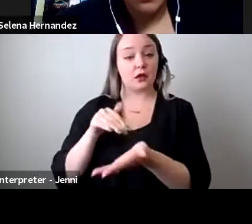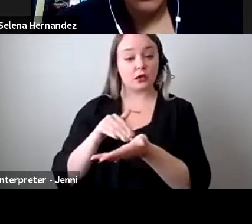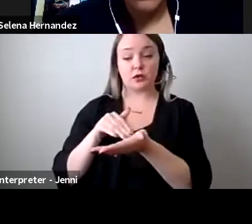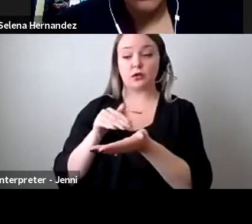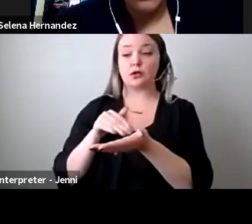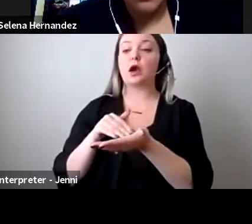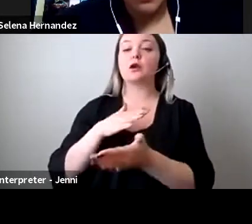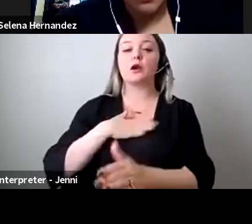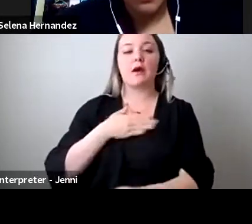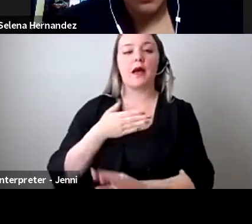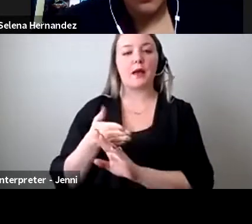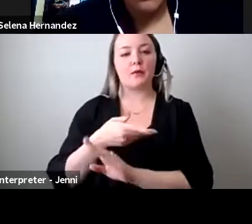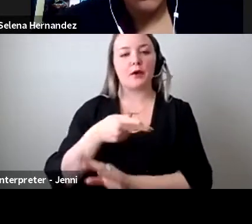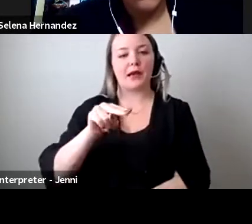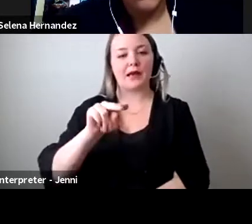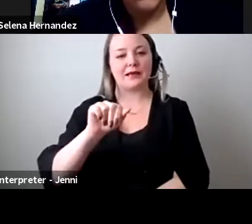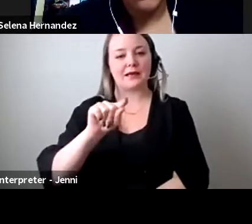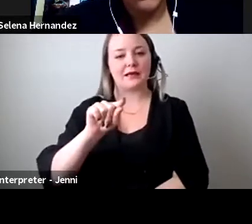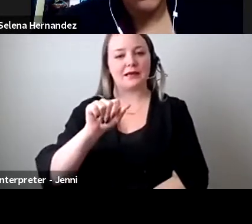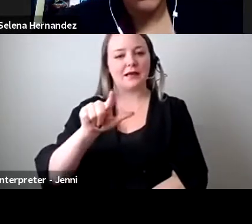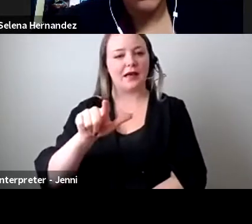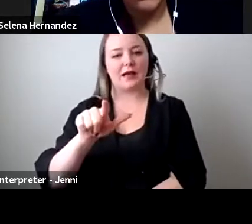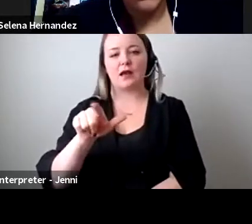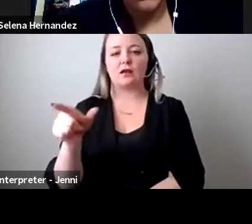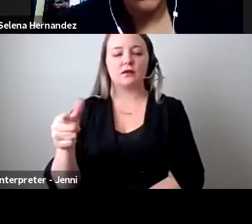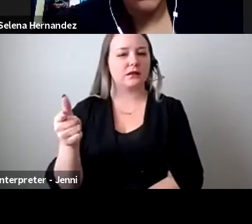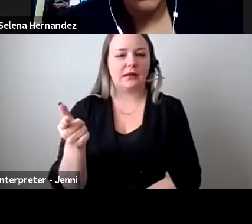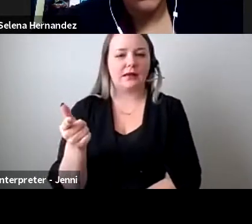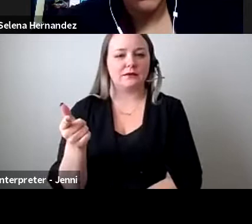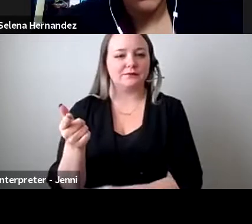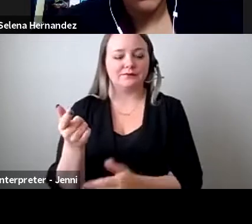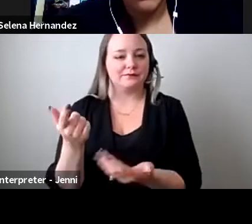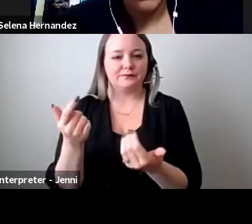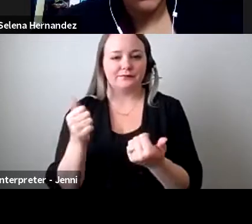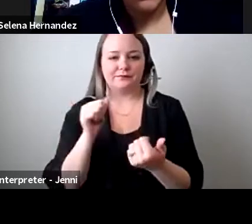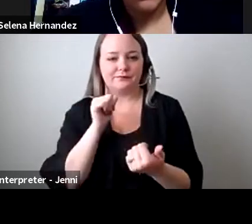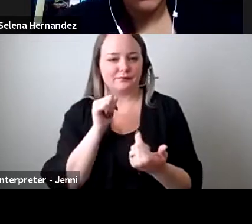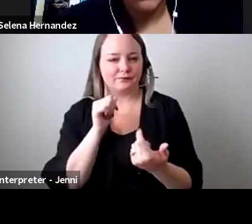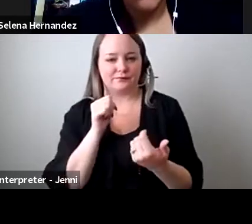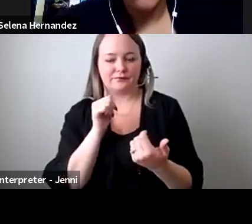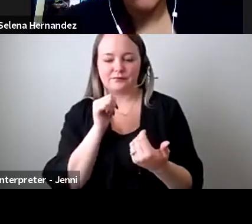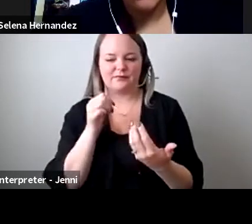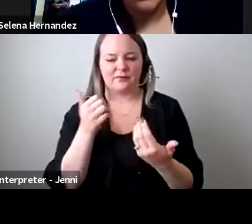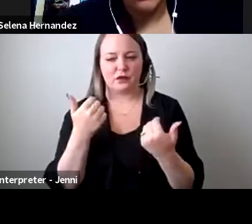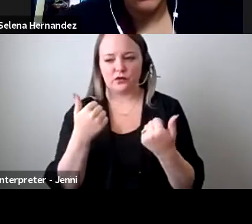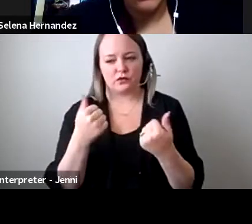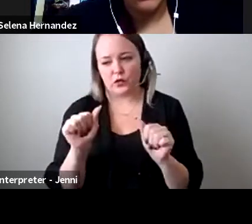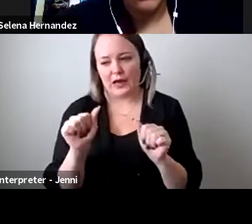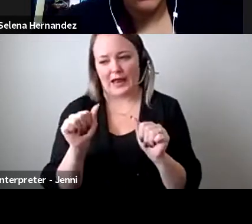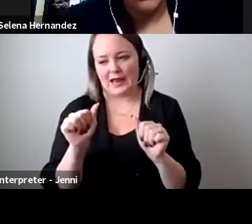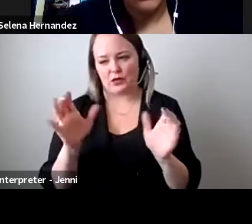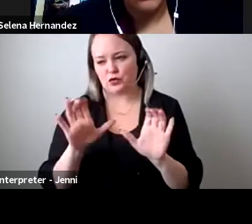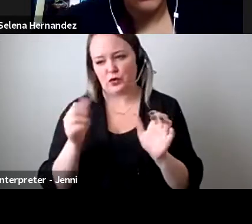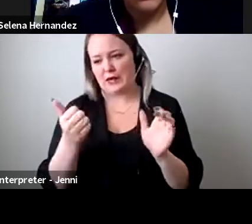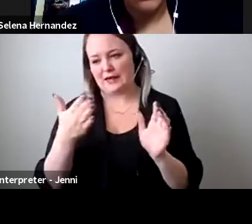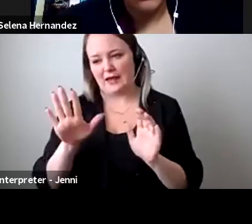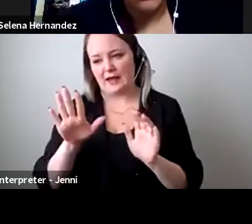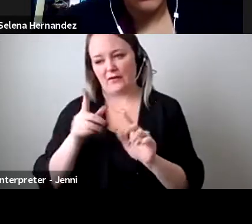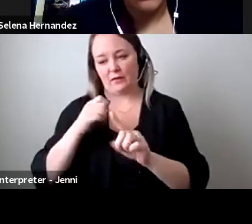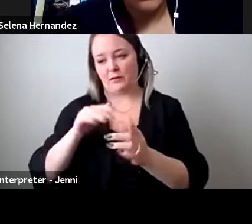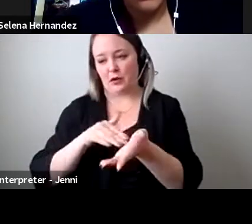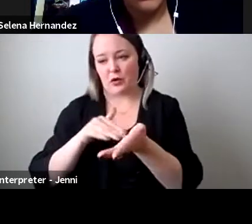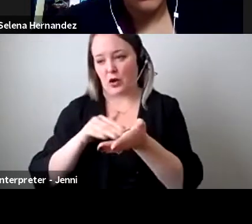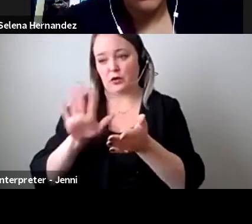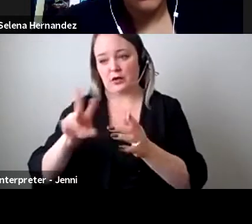my prenatal tried everything to get me medical-wise from a doctor's point of view. After that, my mom set